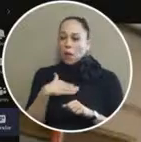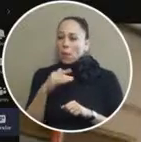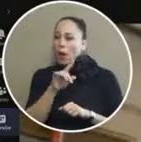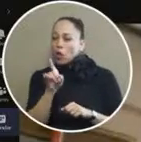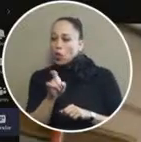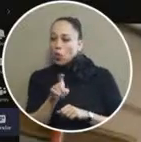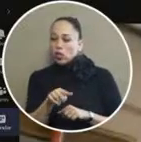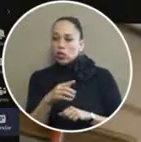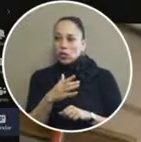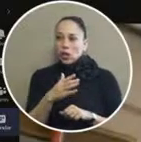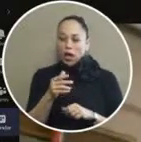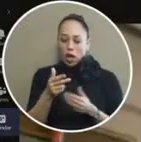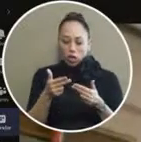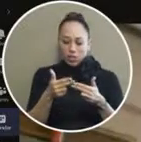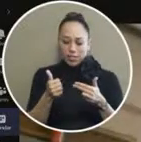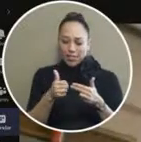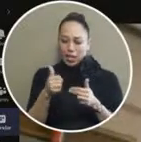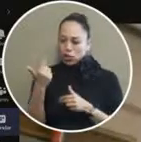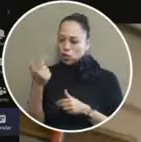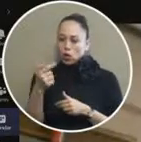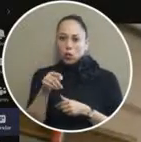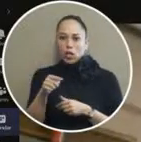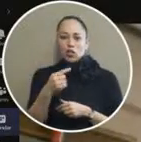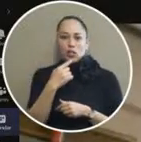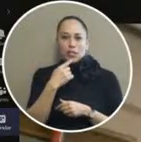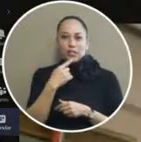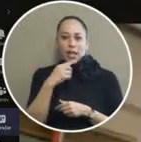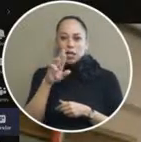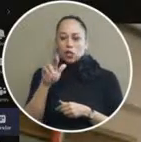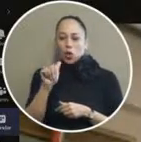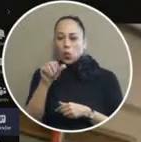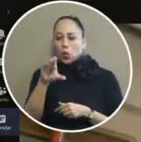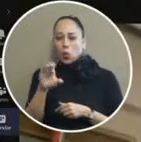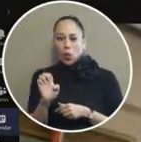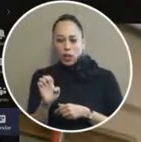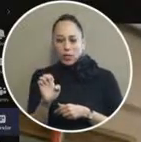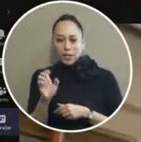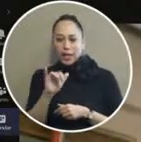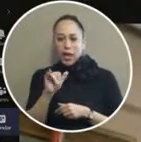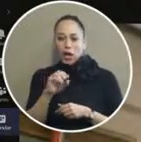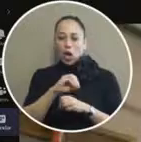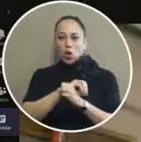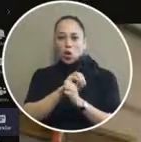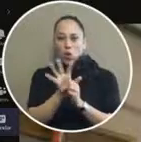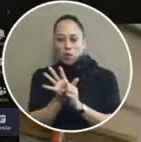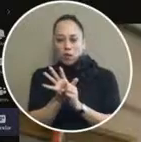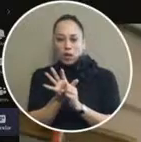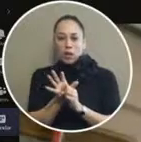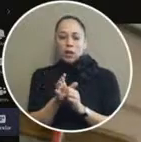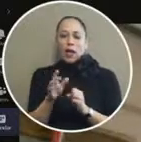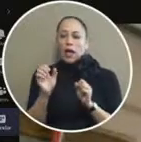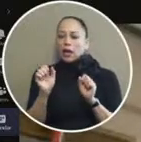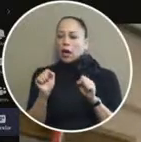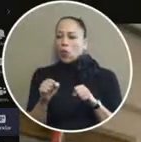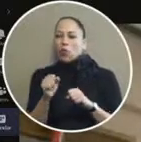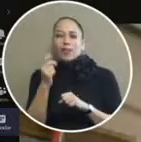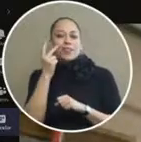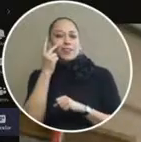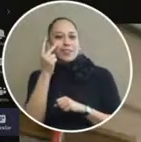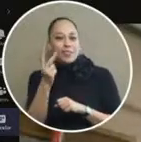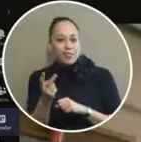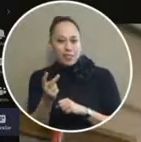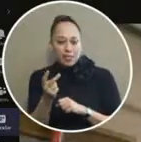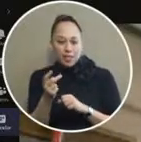is, on slide 21, you indicate the race of positive COVID-19. Can we see